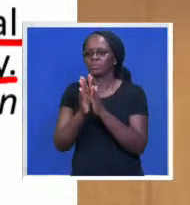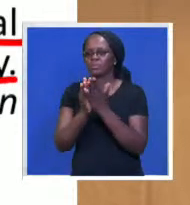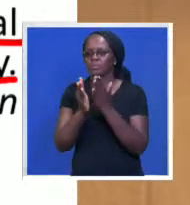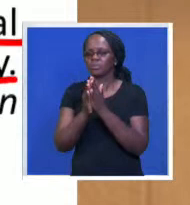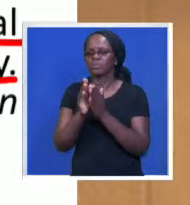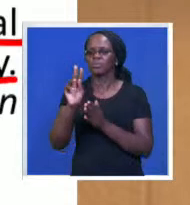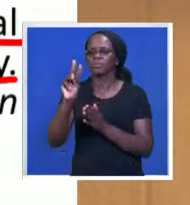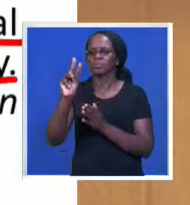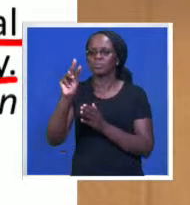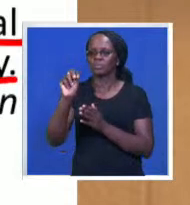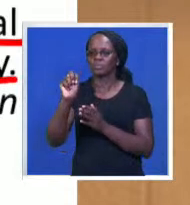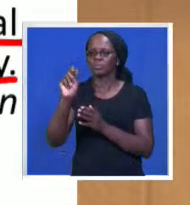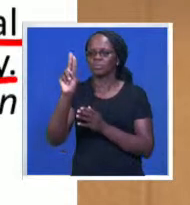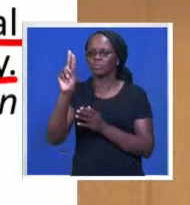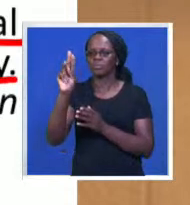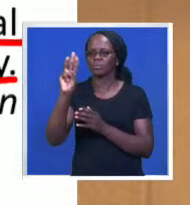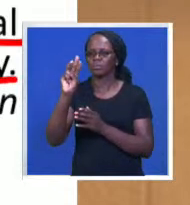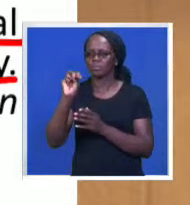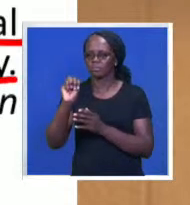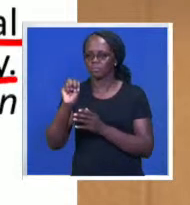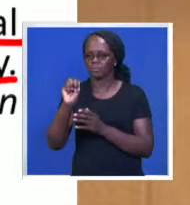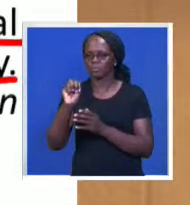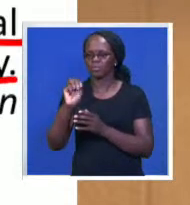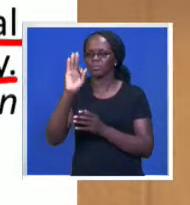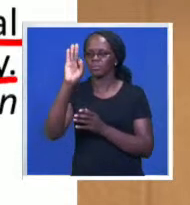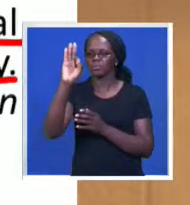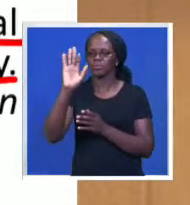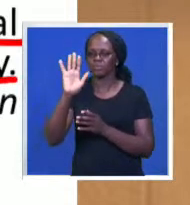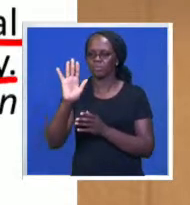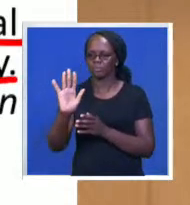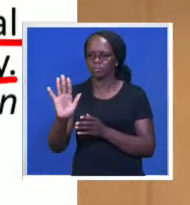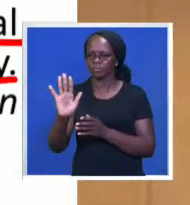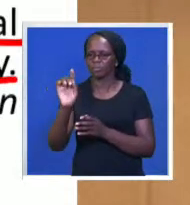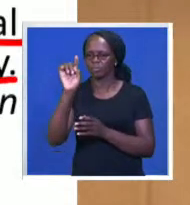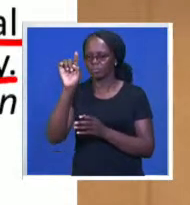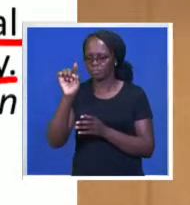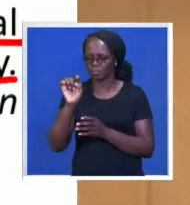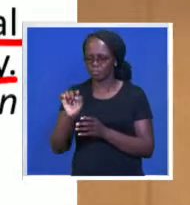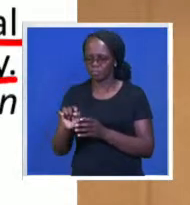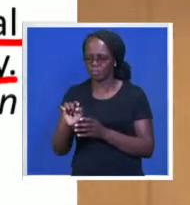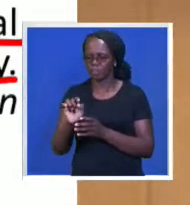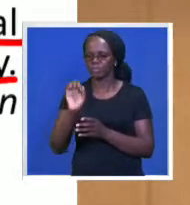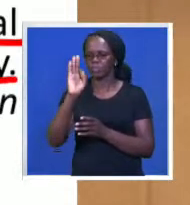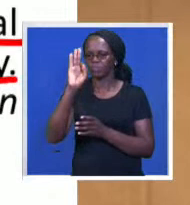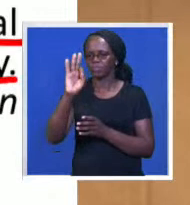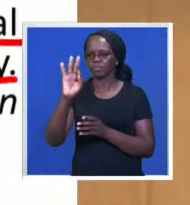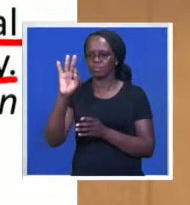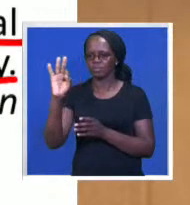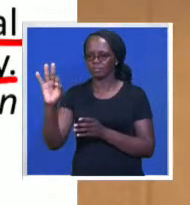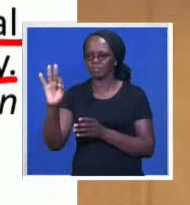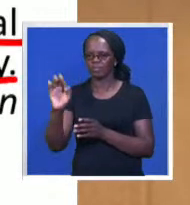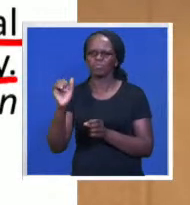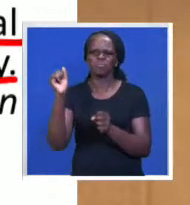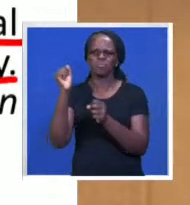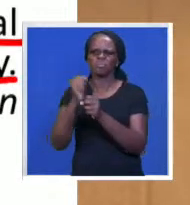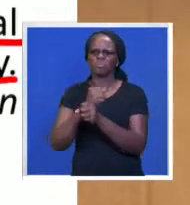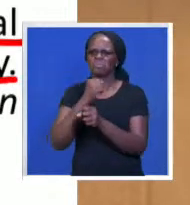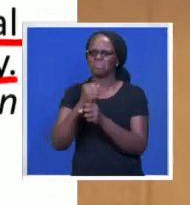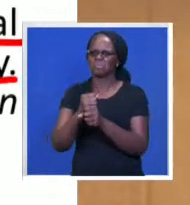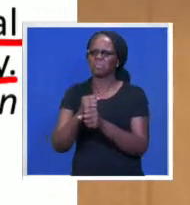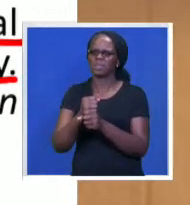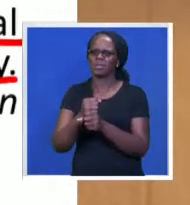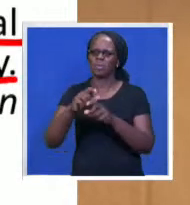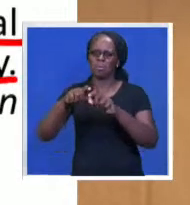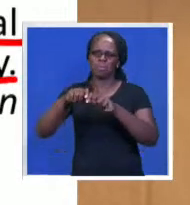34. You shall not defile the land, meaning you shall not corrupt the land. You shall not destroy